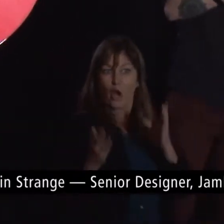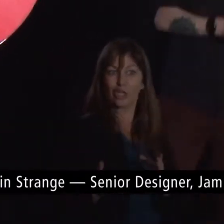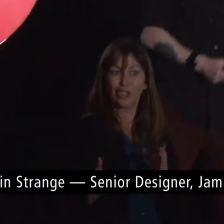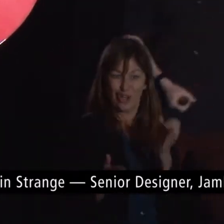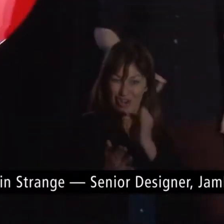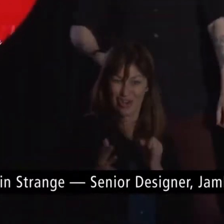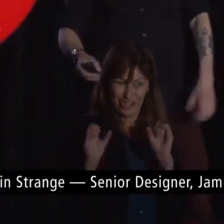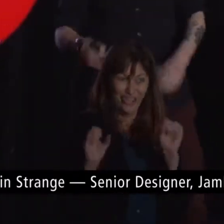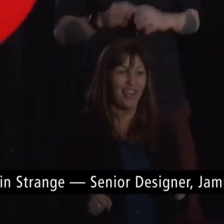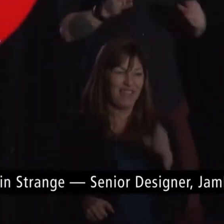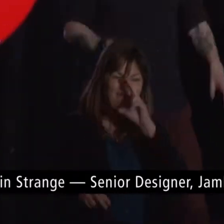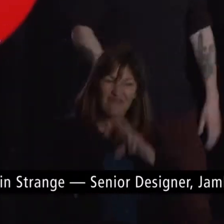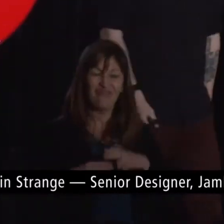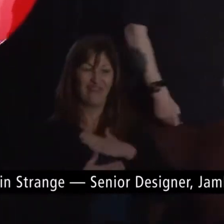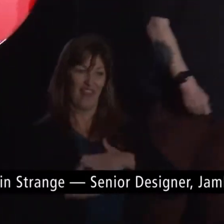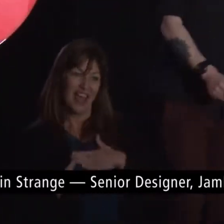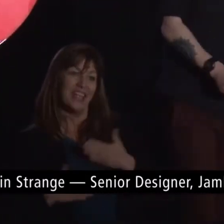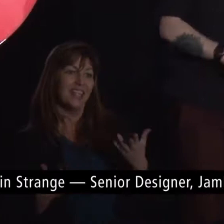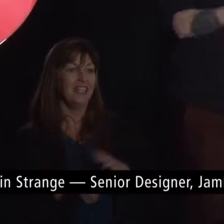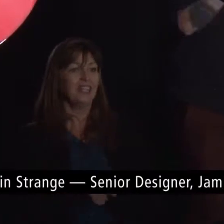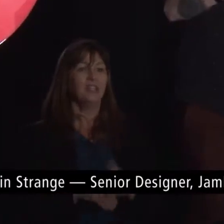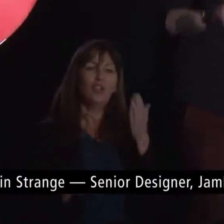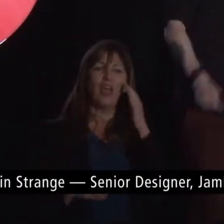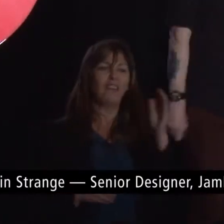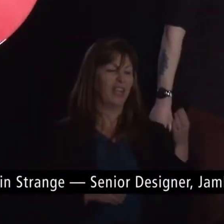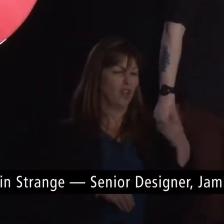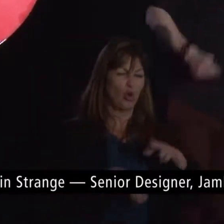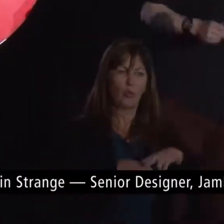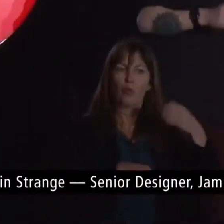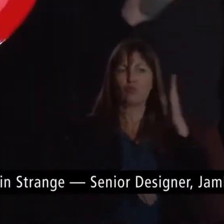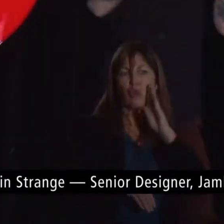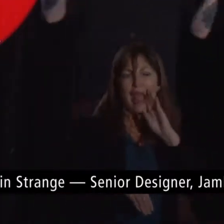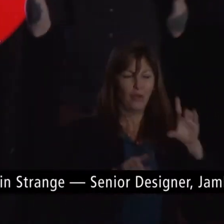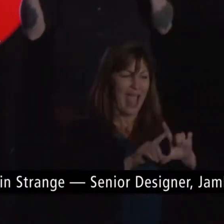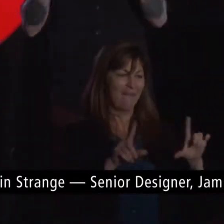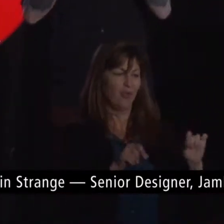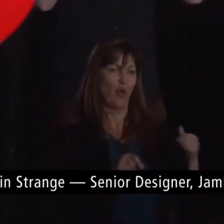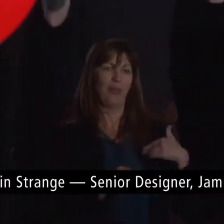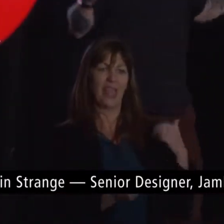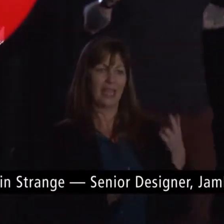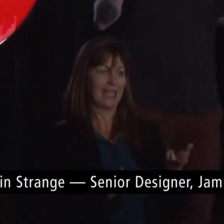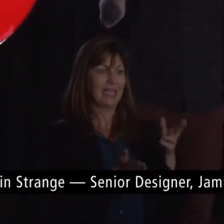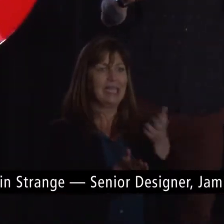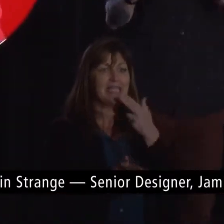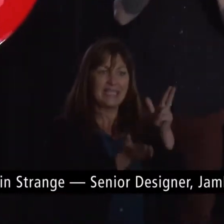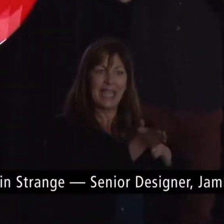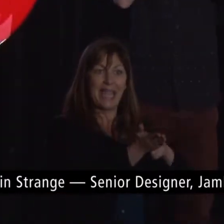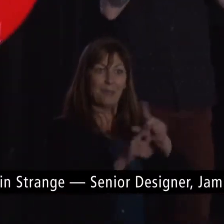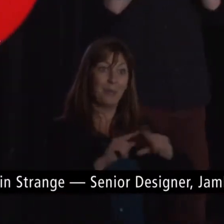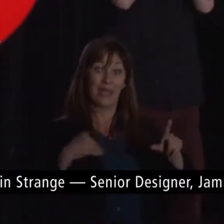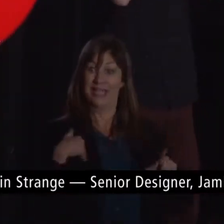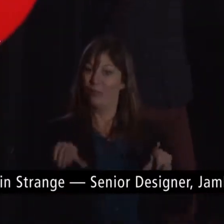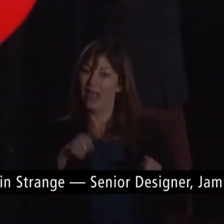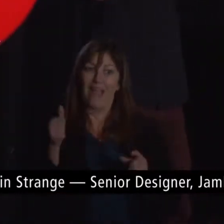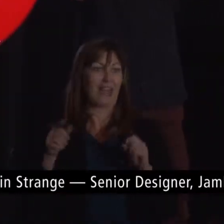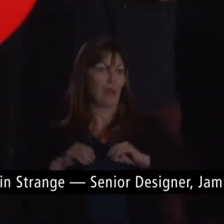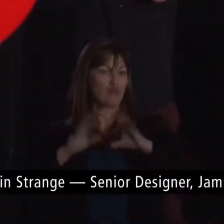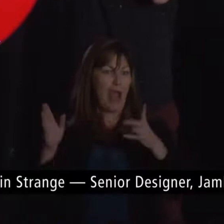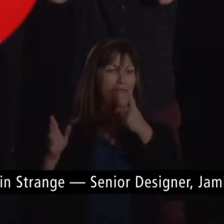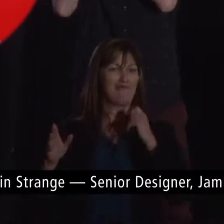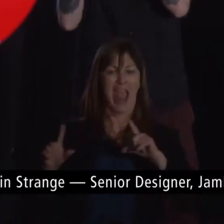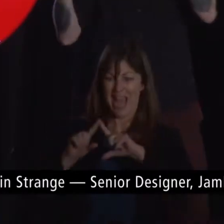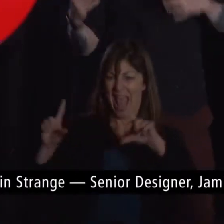And the difference between just getting a normal brown envelope that's just got a normal stamp on it versus a bright red envelope that on the